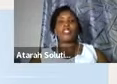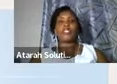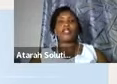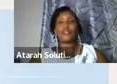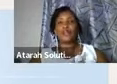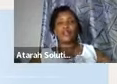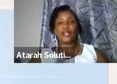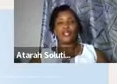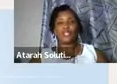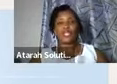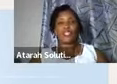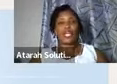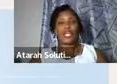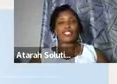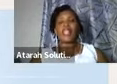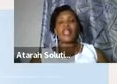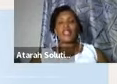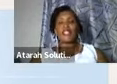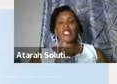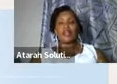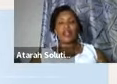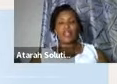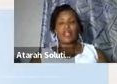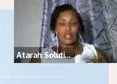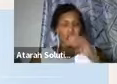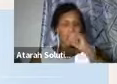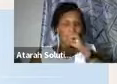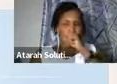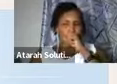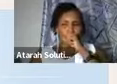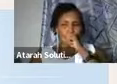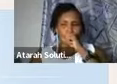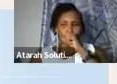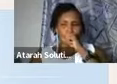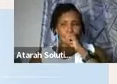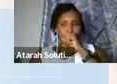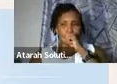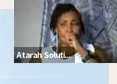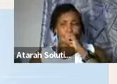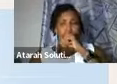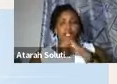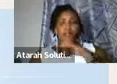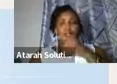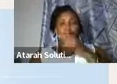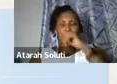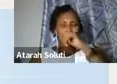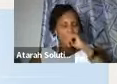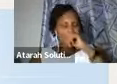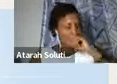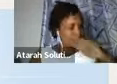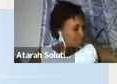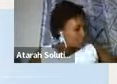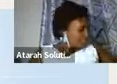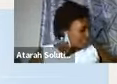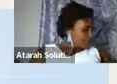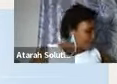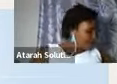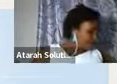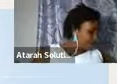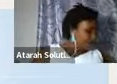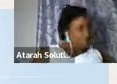house, it deals with when you want to change tiles, or just you have a new sorry, when you have a new, oh God.